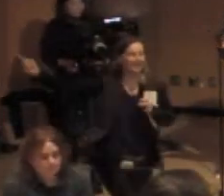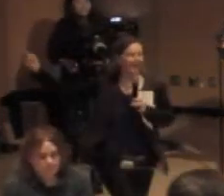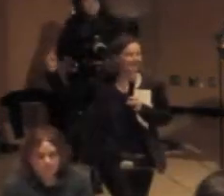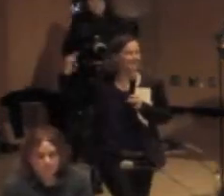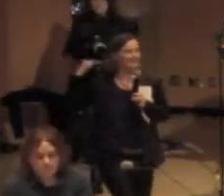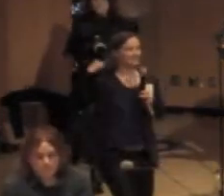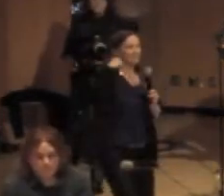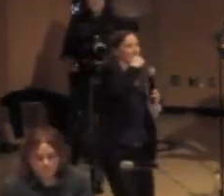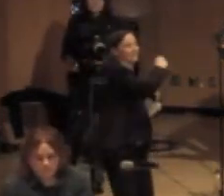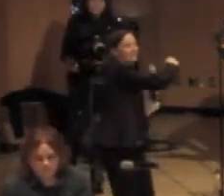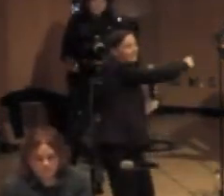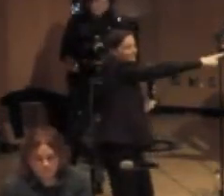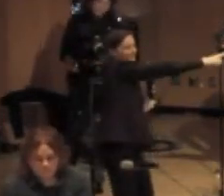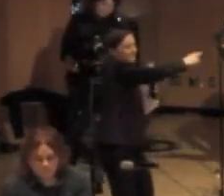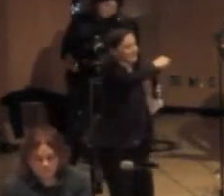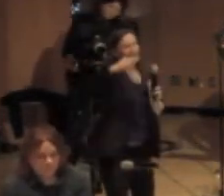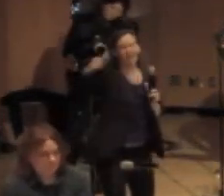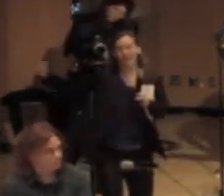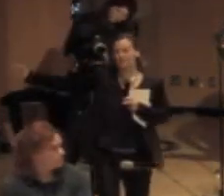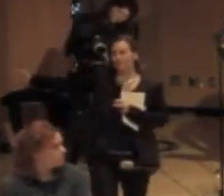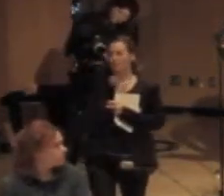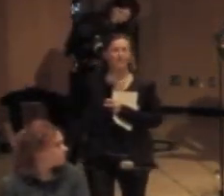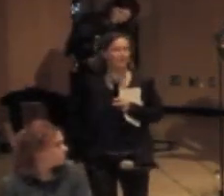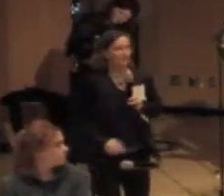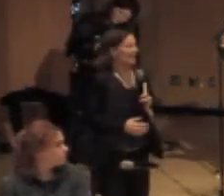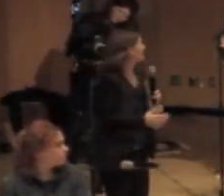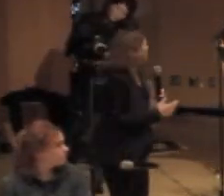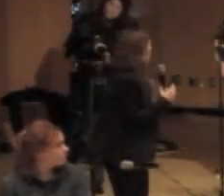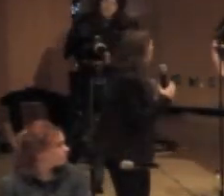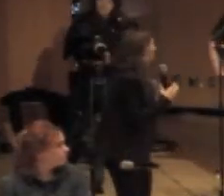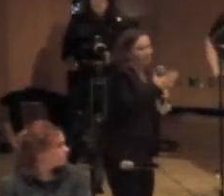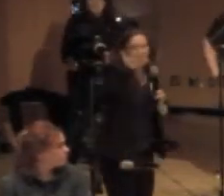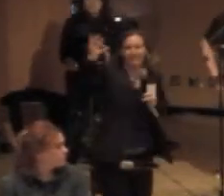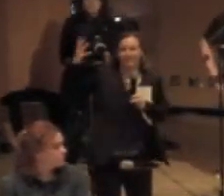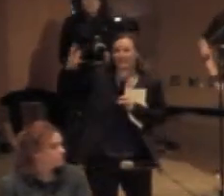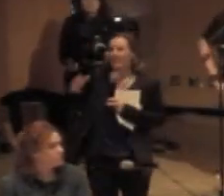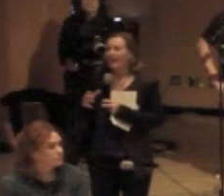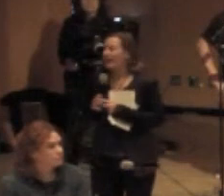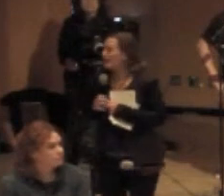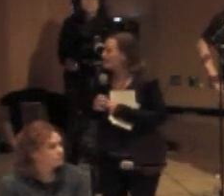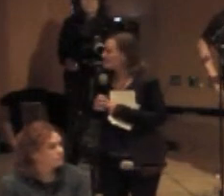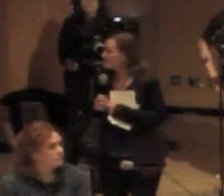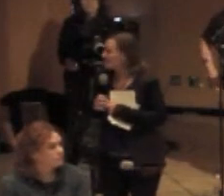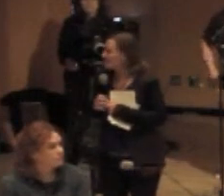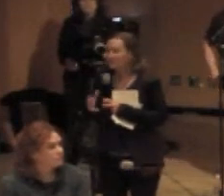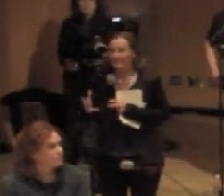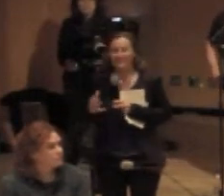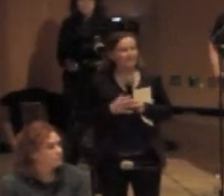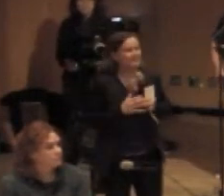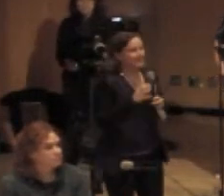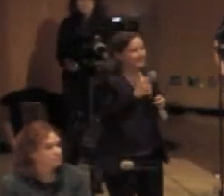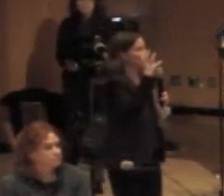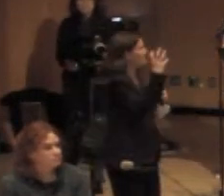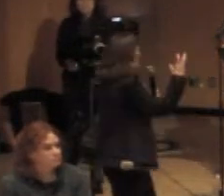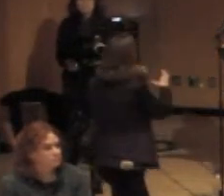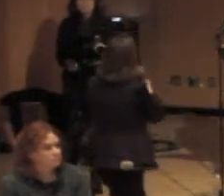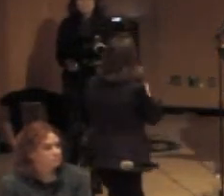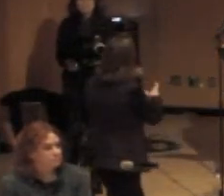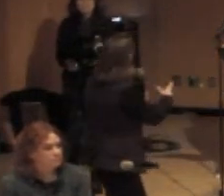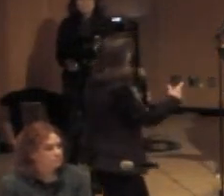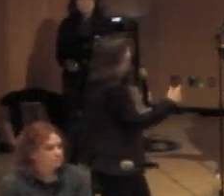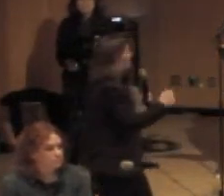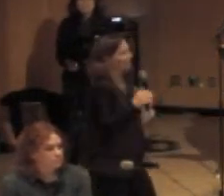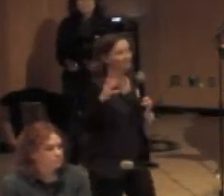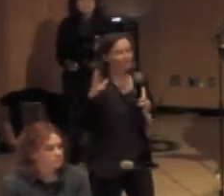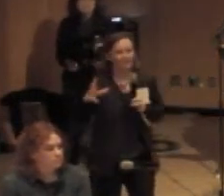around that is the party um or the yeah the party um so hopefully that makes sense the the